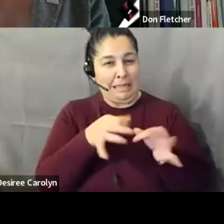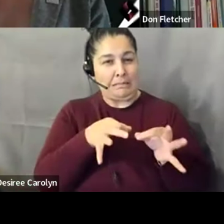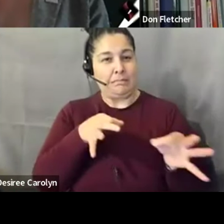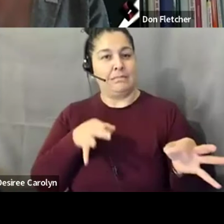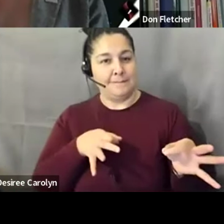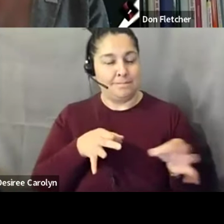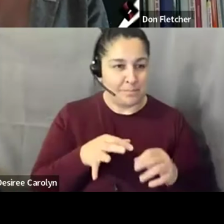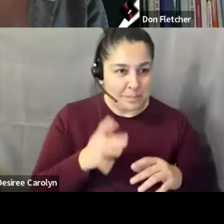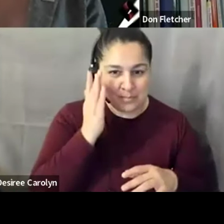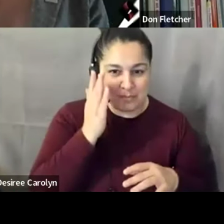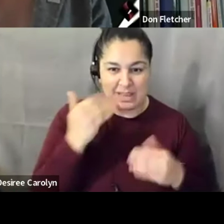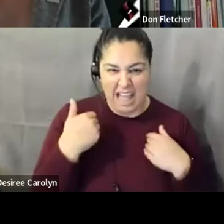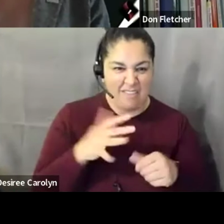everyone.